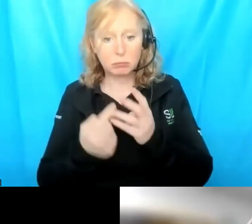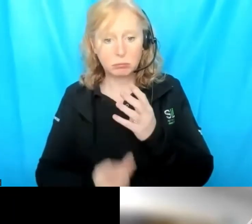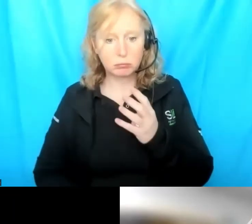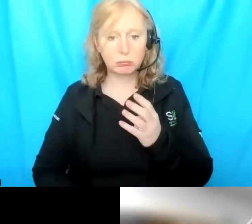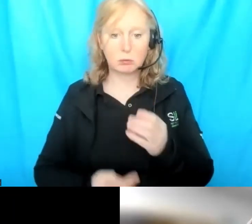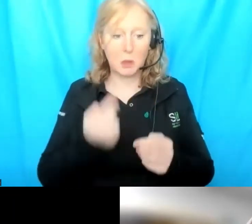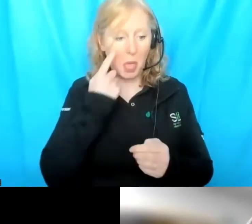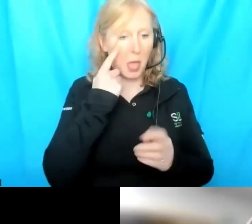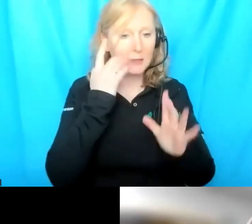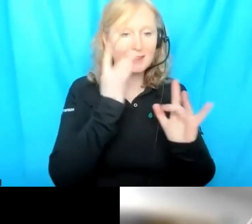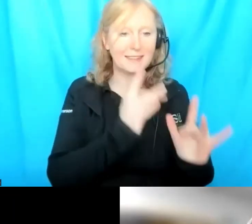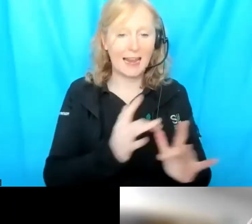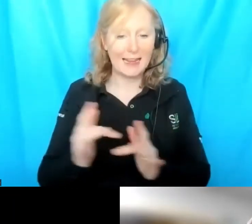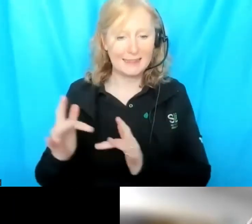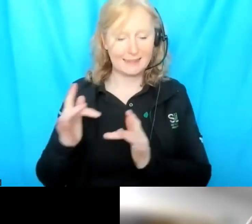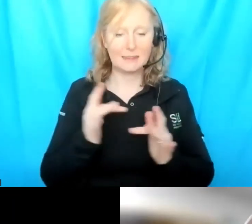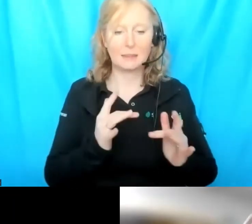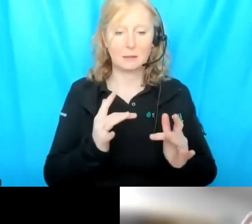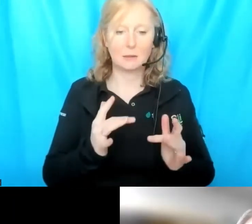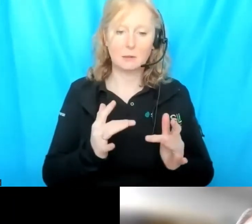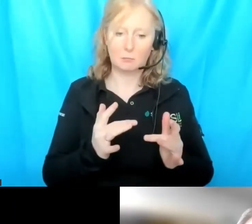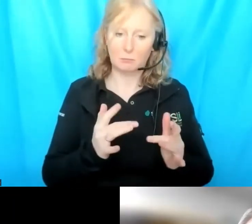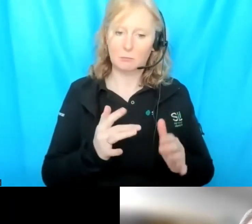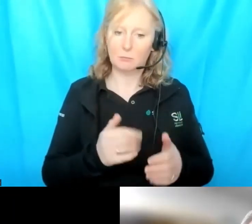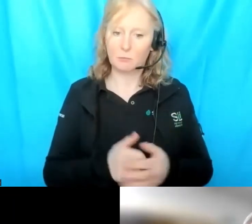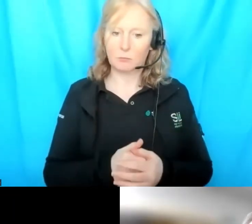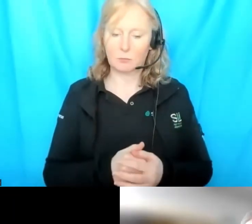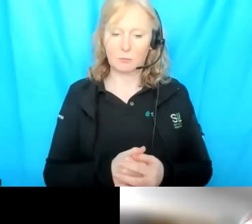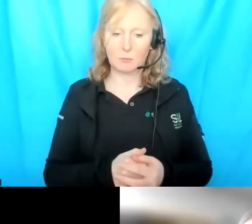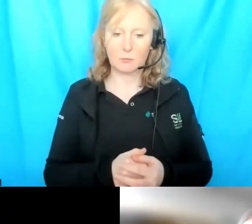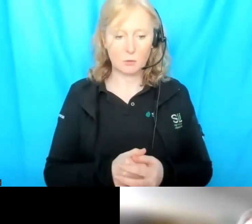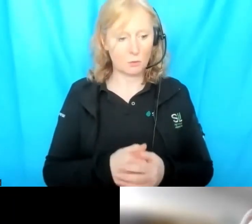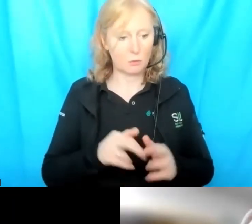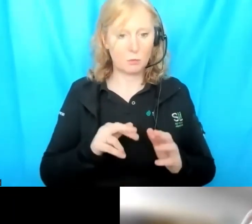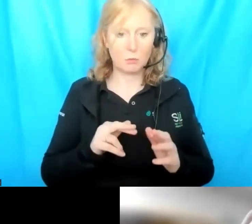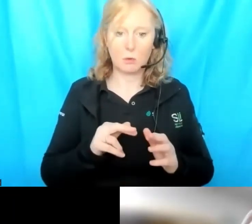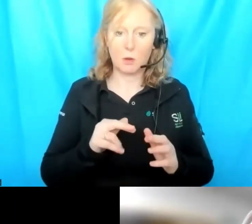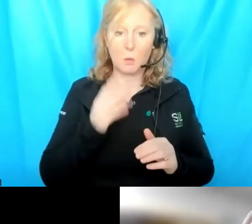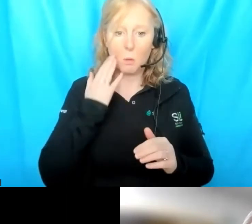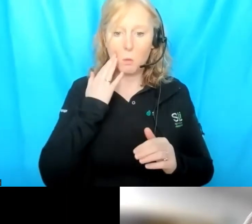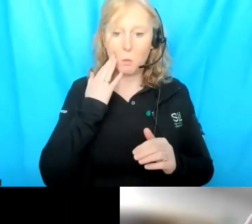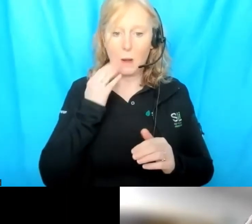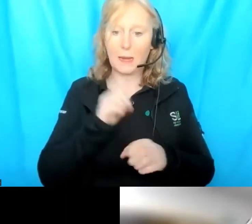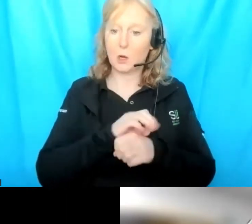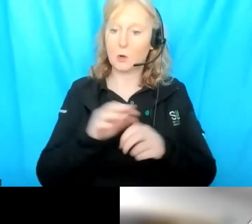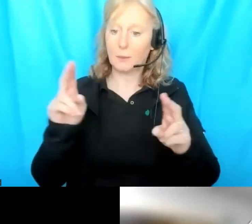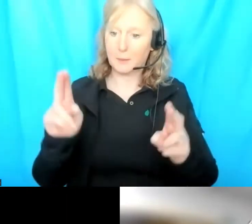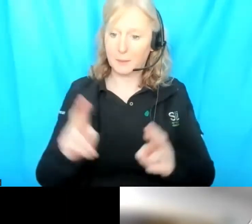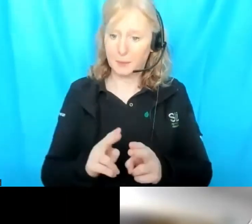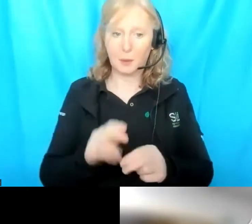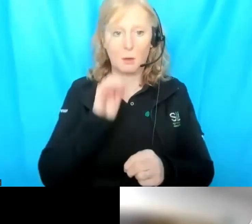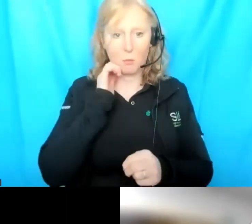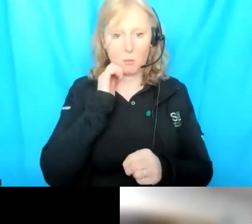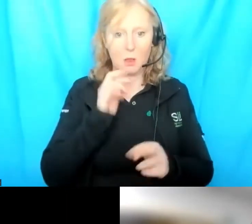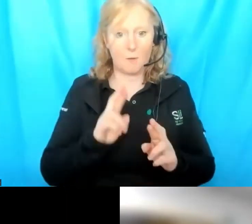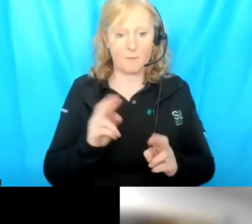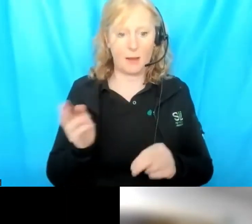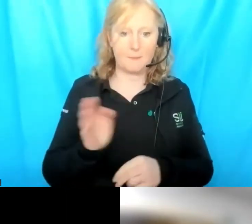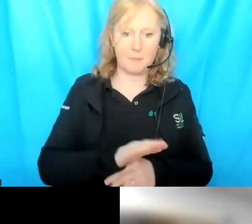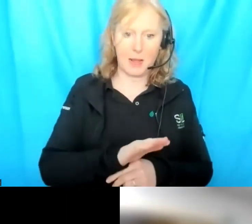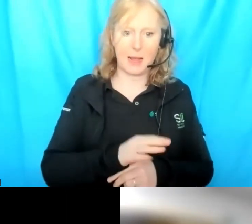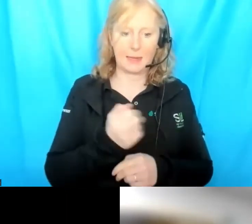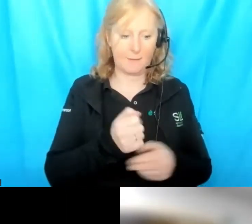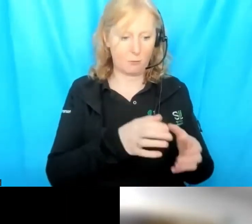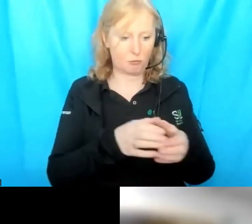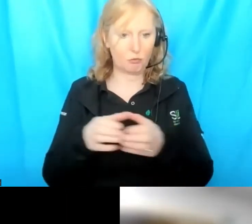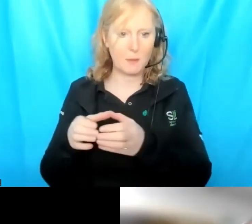So we're quite keen to progress with that again once we're pretty much allowed to do that. Moving